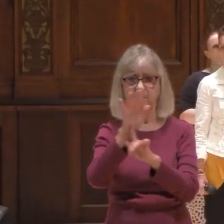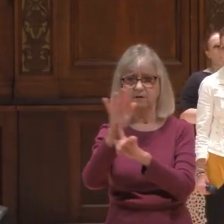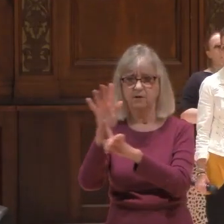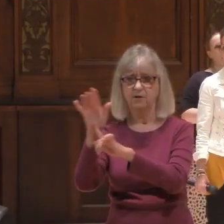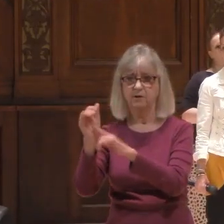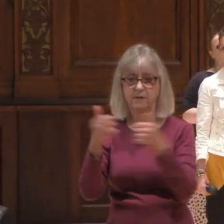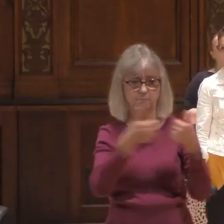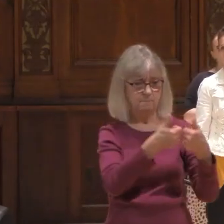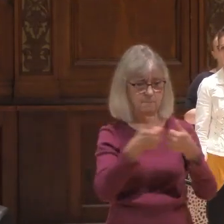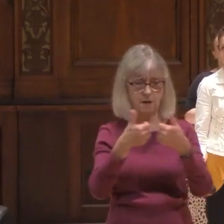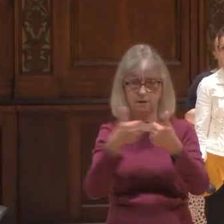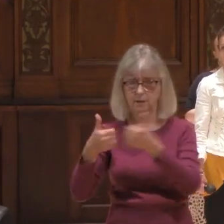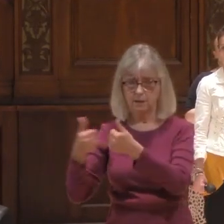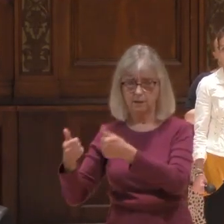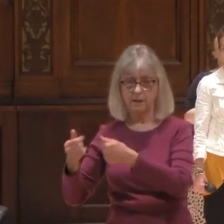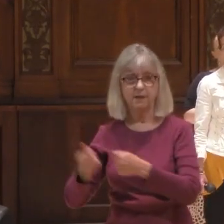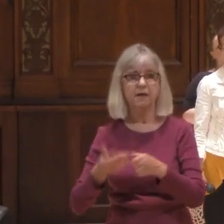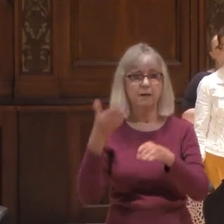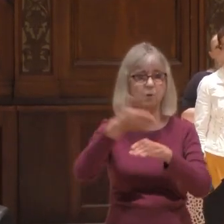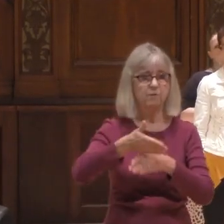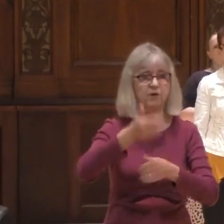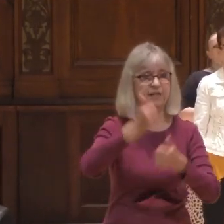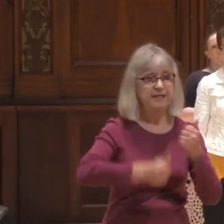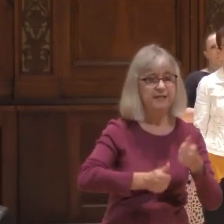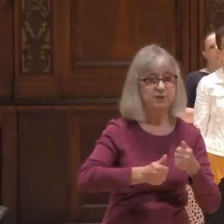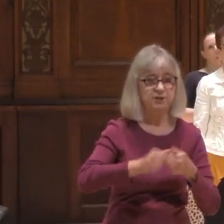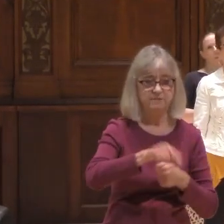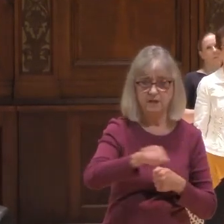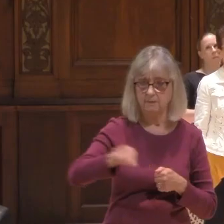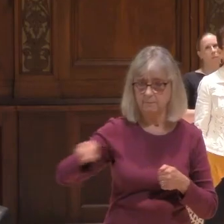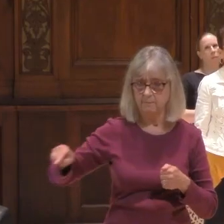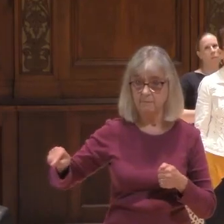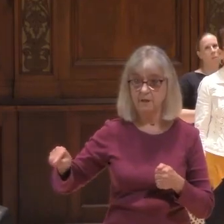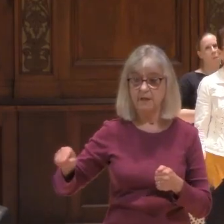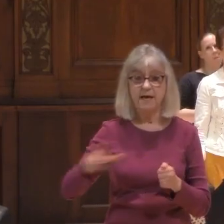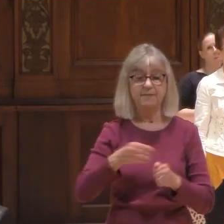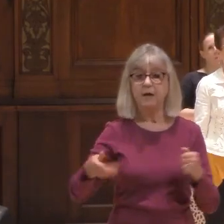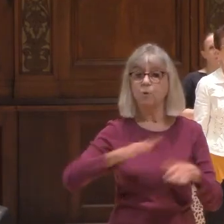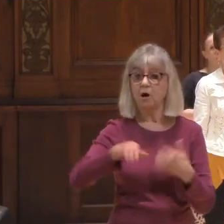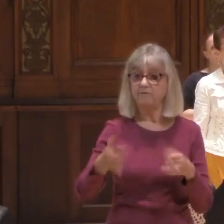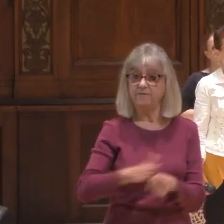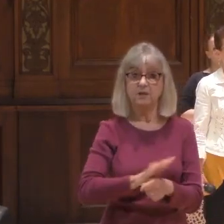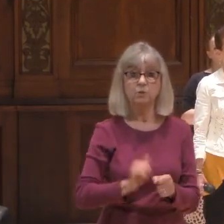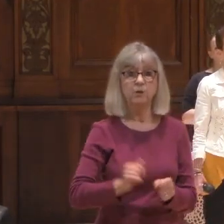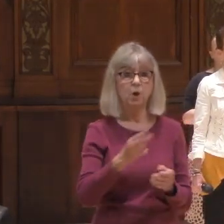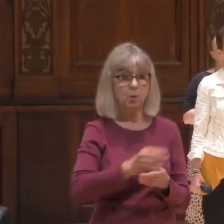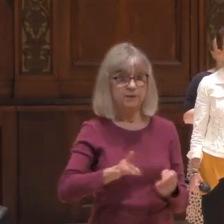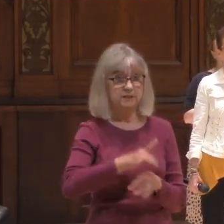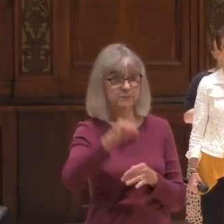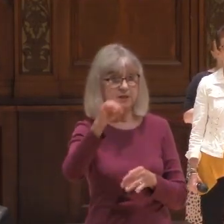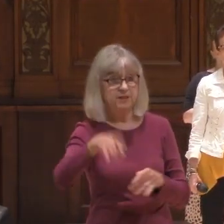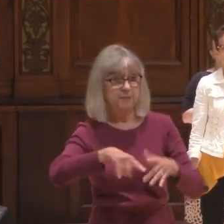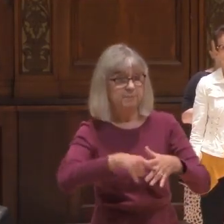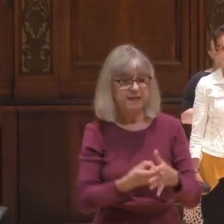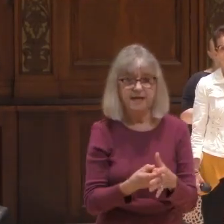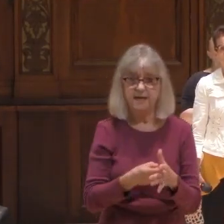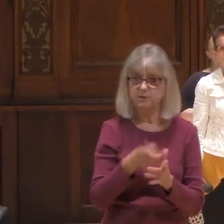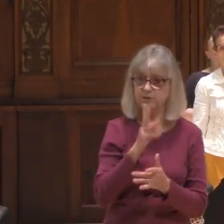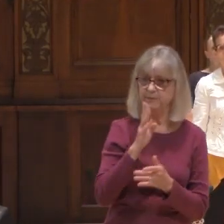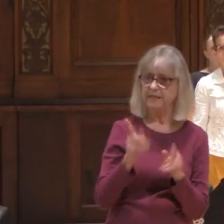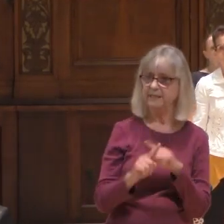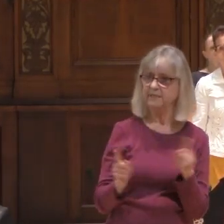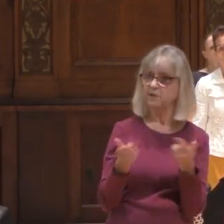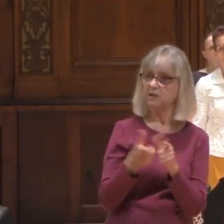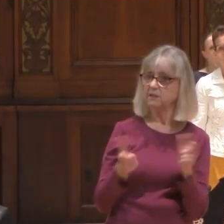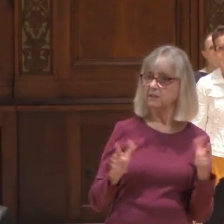came to rest on each of them. And they were all filled with the Holy Spirit and began to speak in different